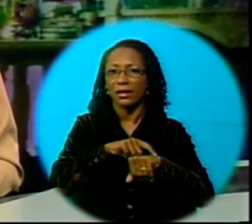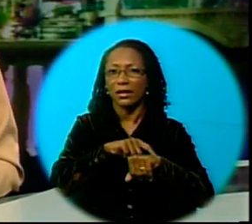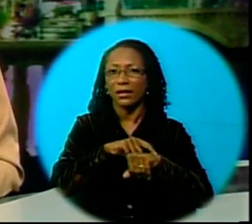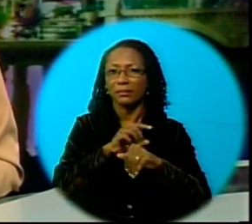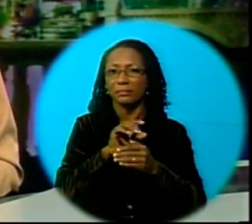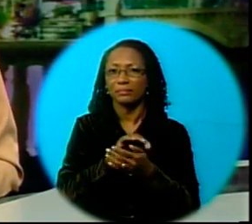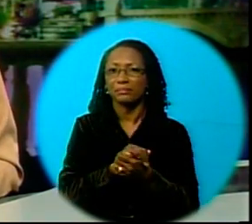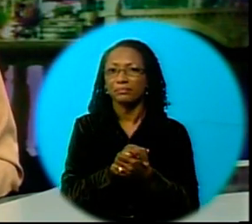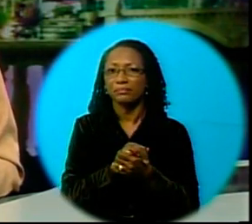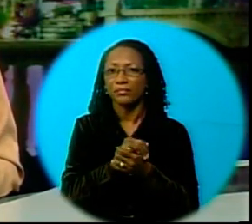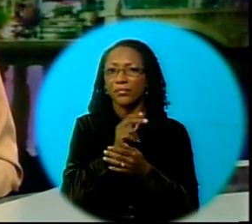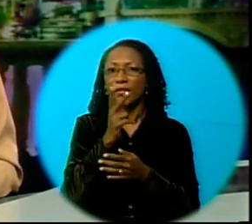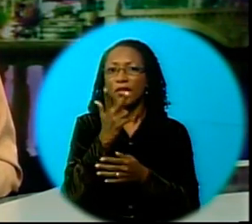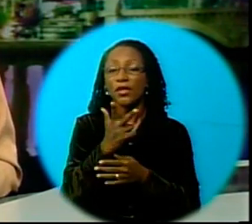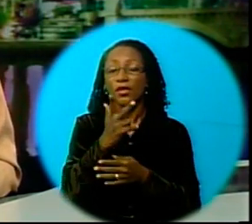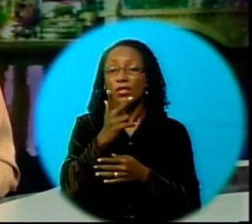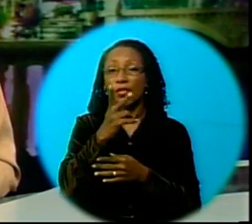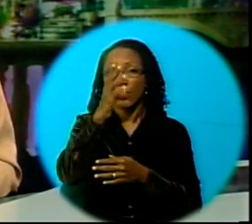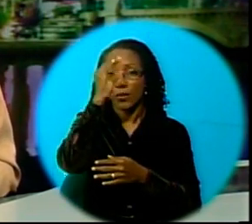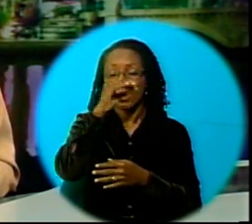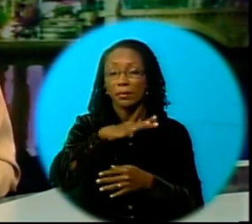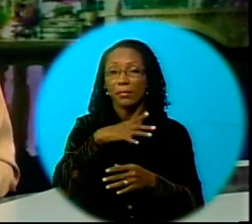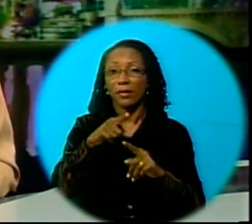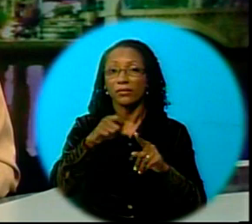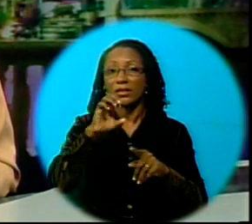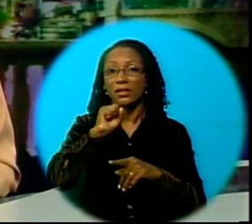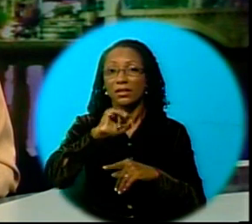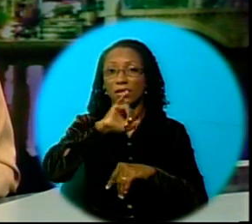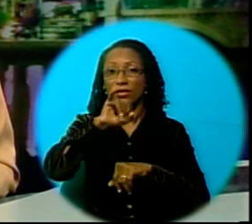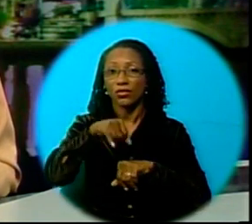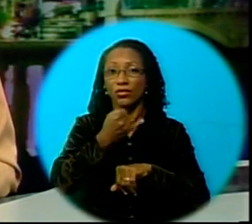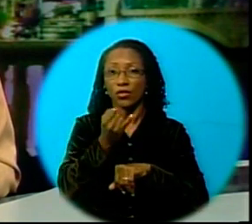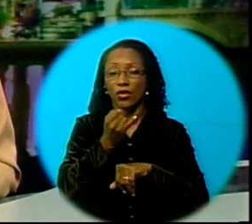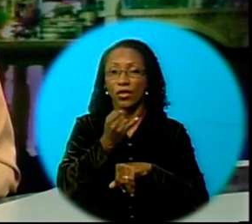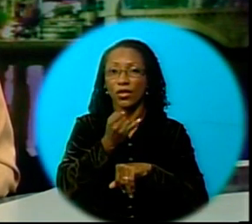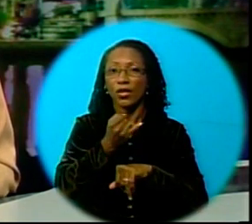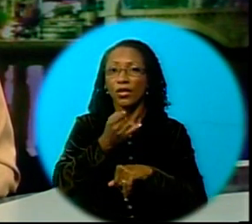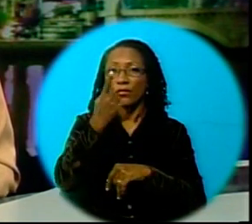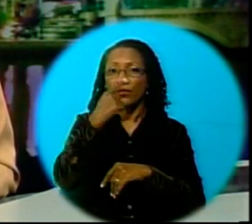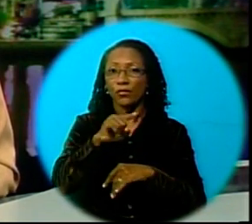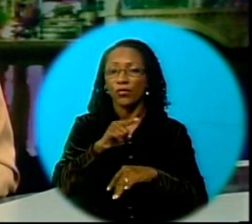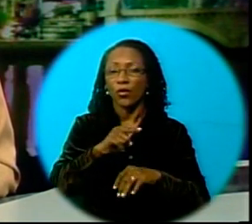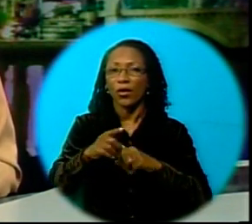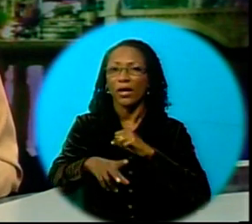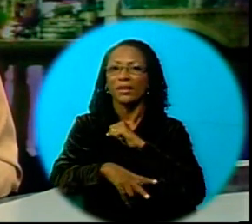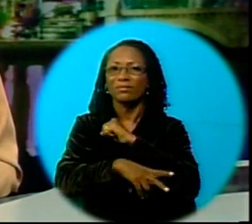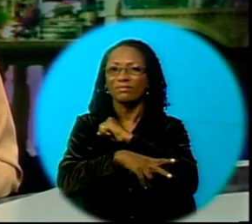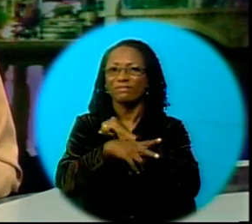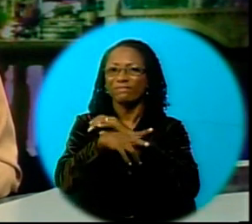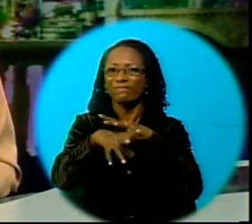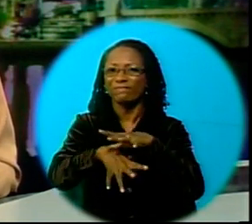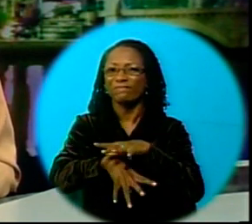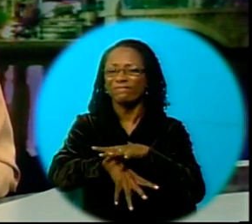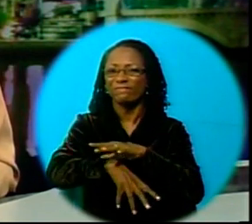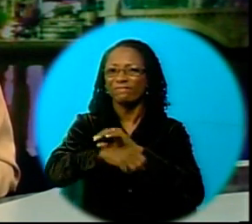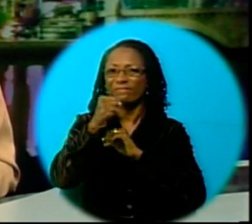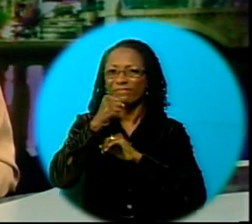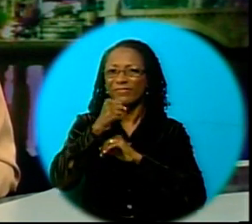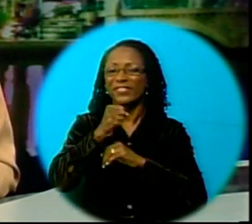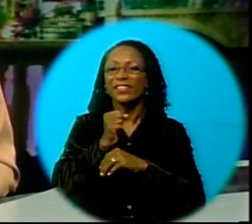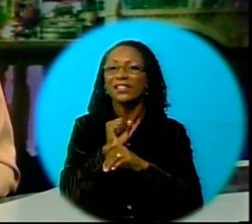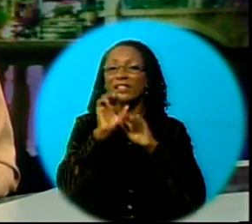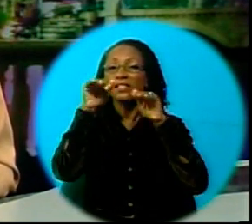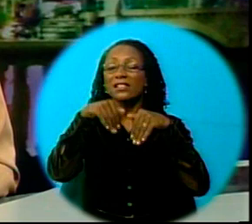St. John men have been charged by police for illegal possession of sea eggs during the closed season. They are